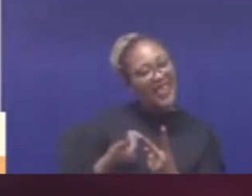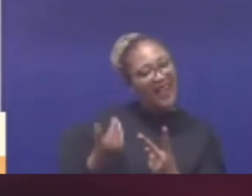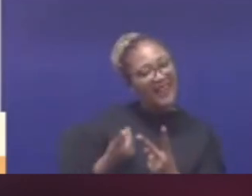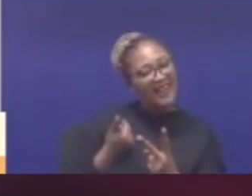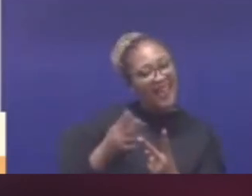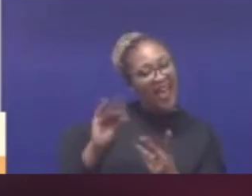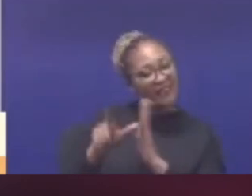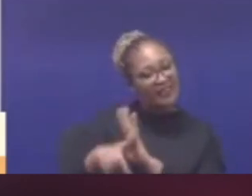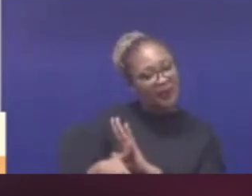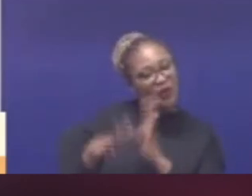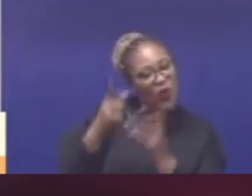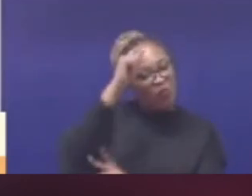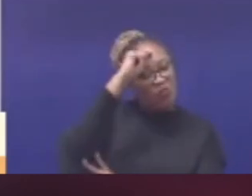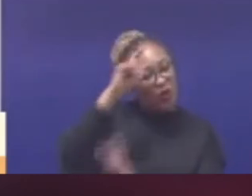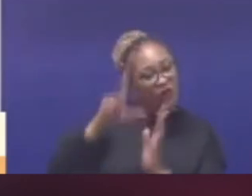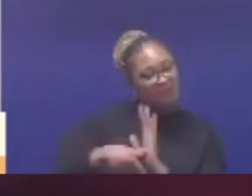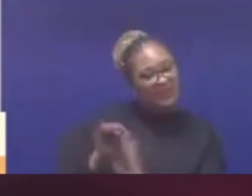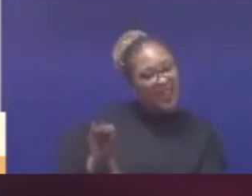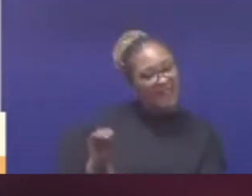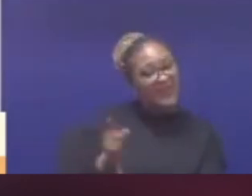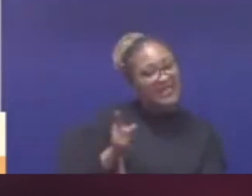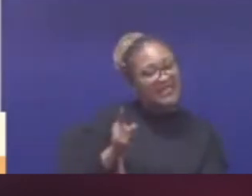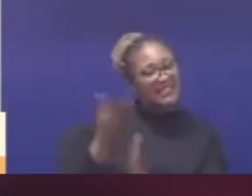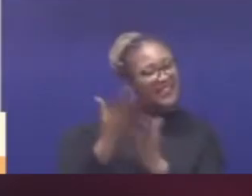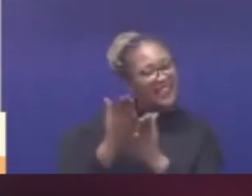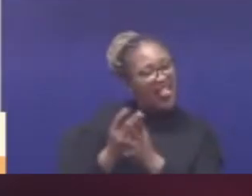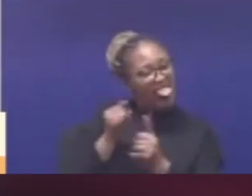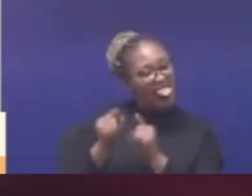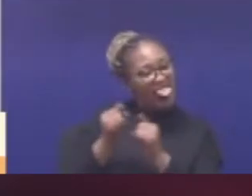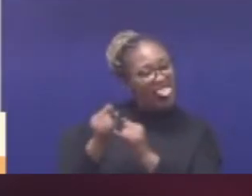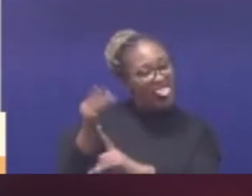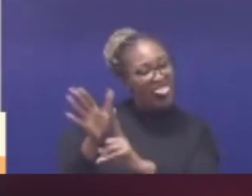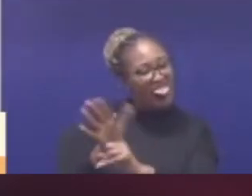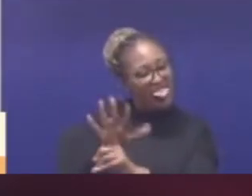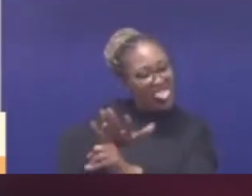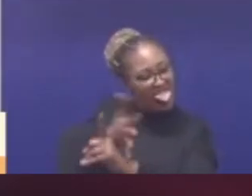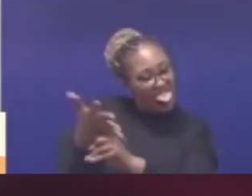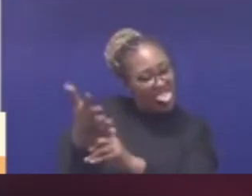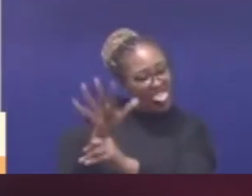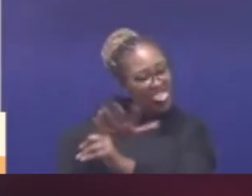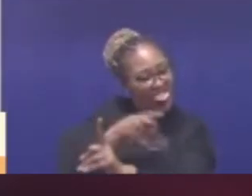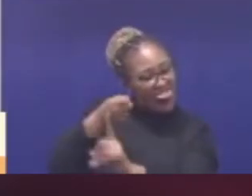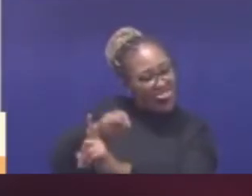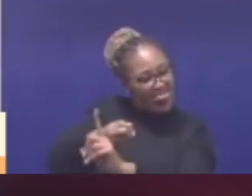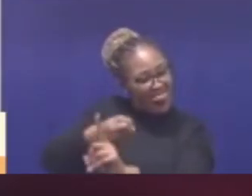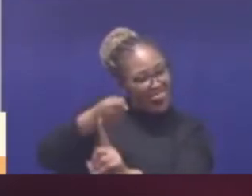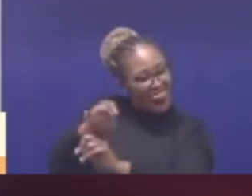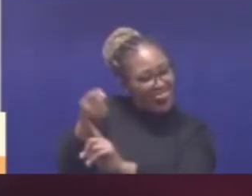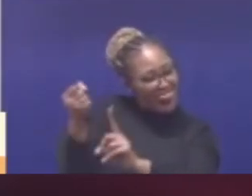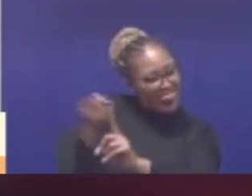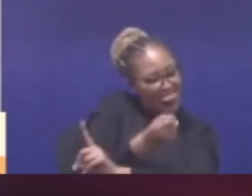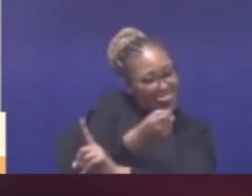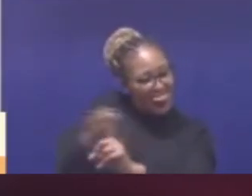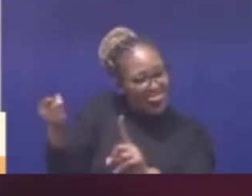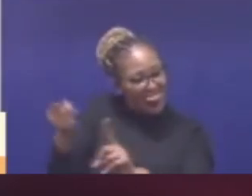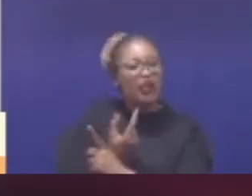needs so that they can misuse their disabilities to gaslight these young people when